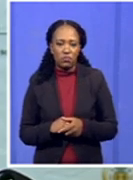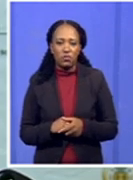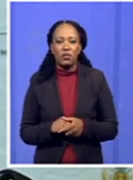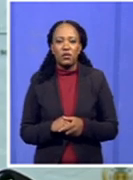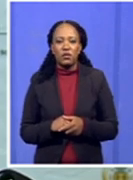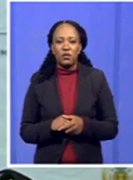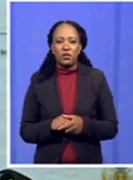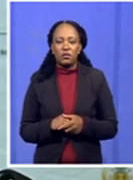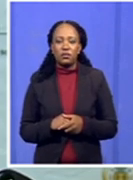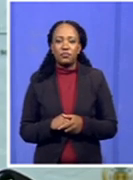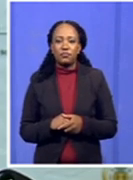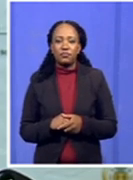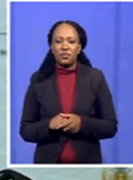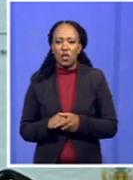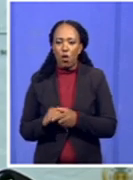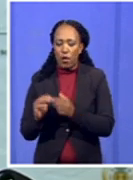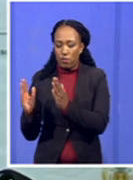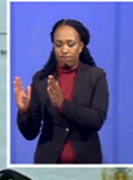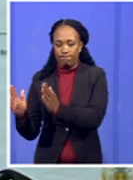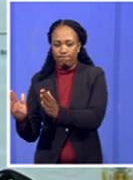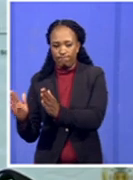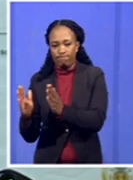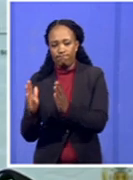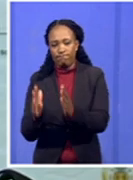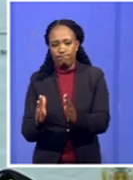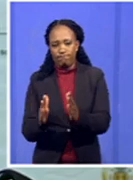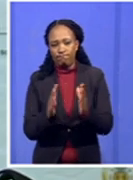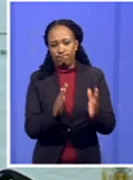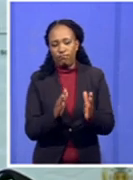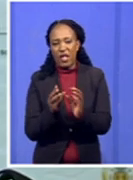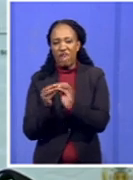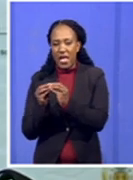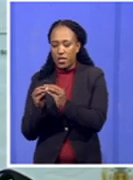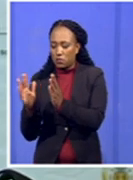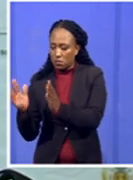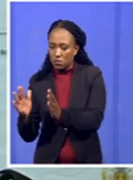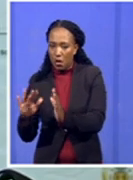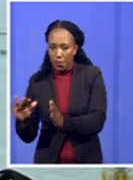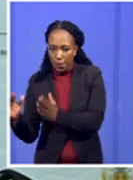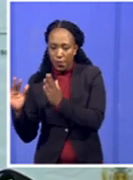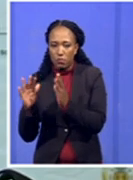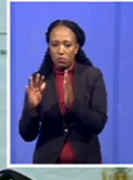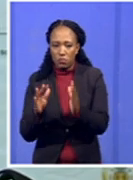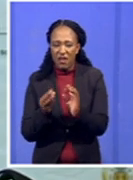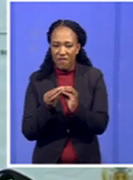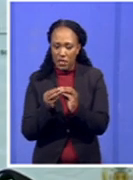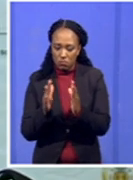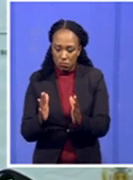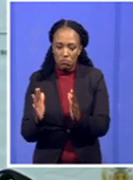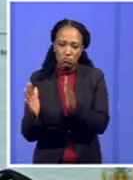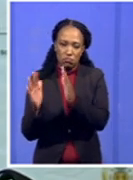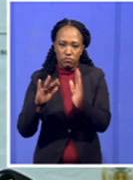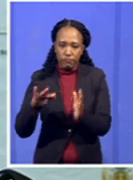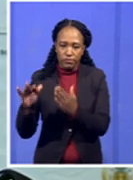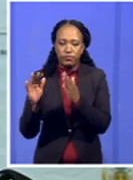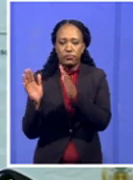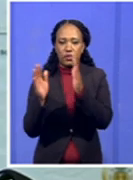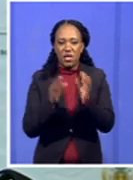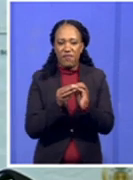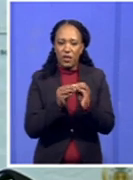it will be carried out in phases. We'll show you the phases. So we know that before the accident and emergency